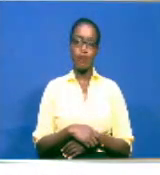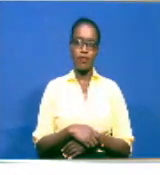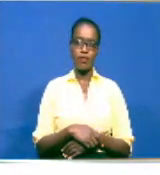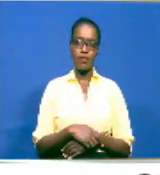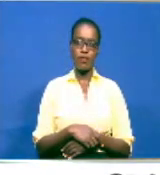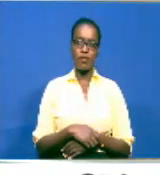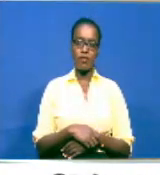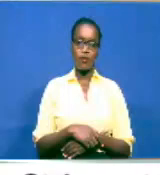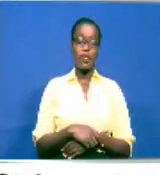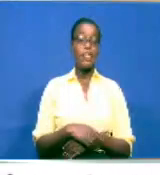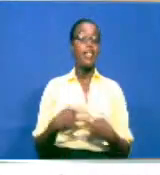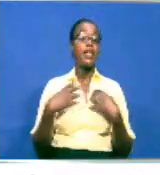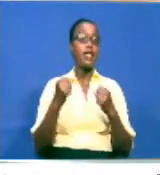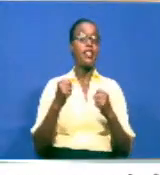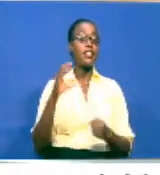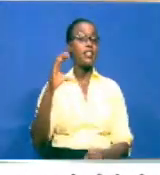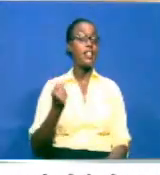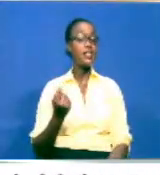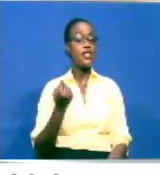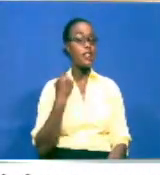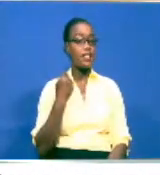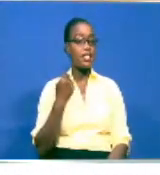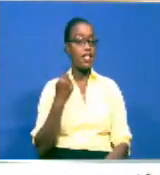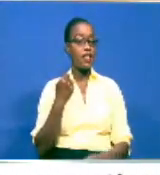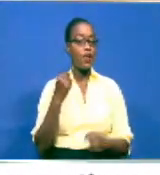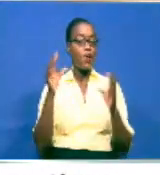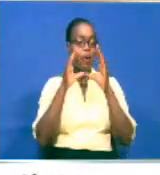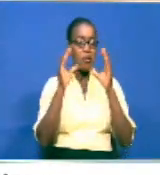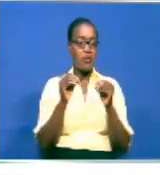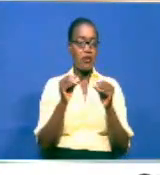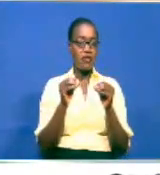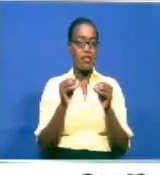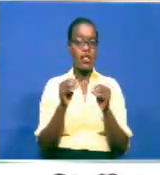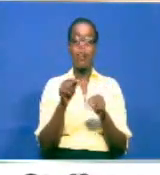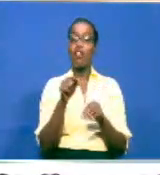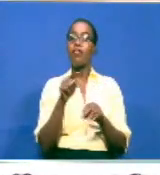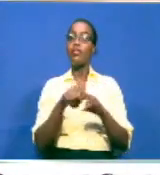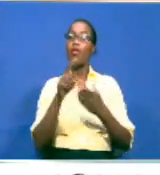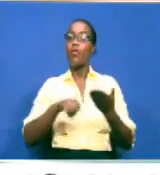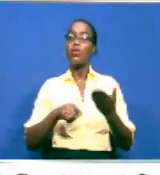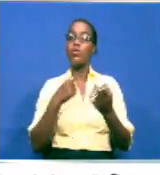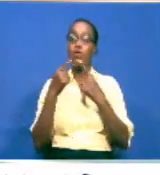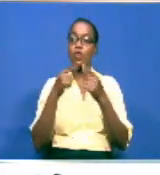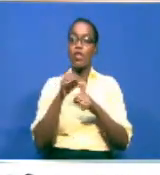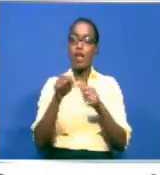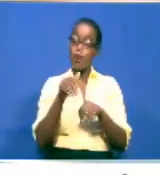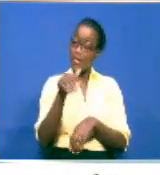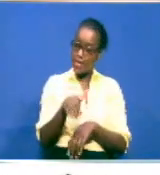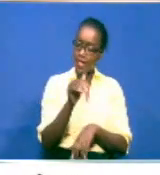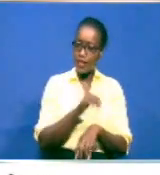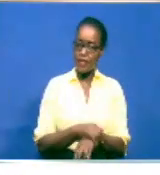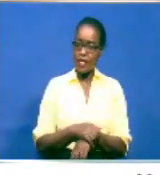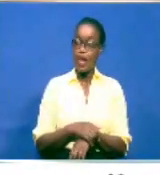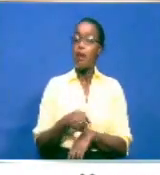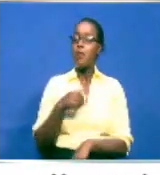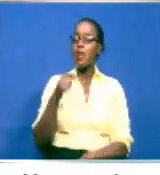That is Health CS during yesterday's briefing, and that is what we had been talking about earlier. My question